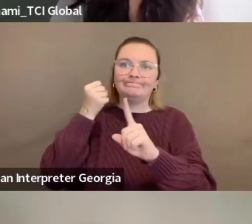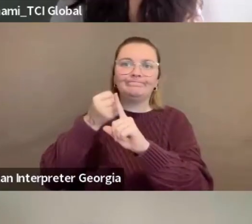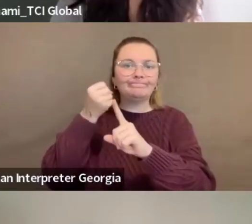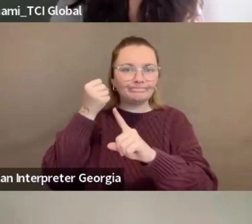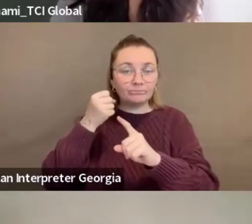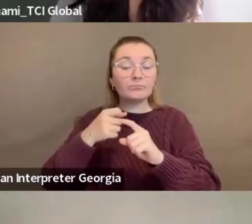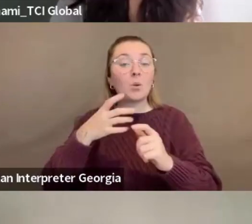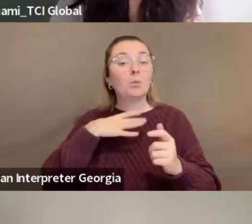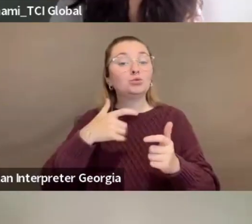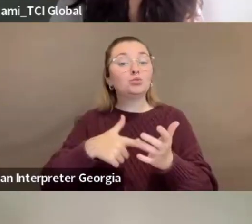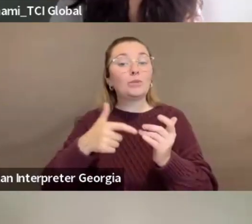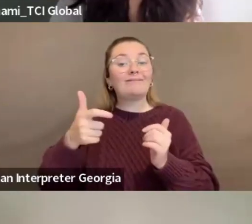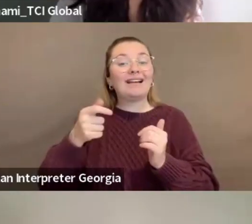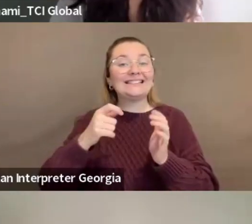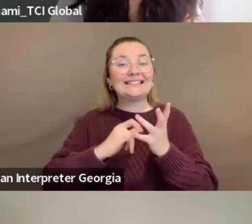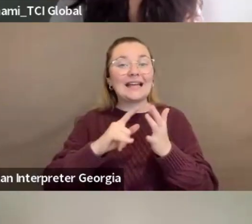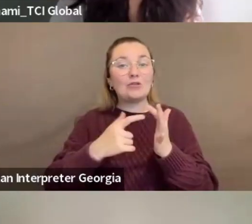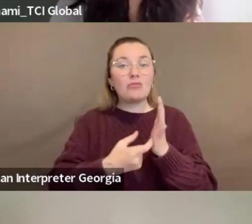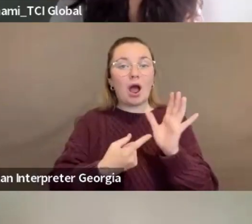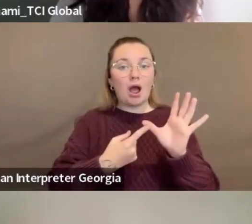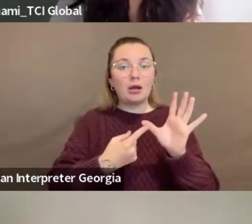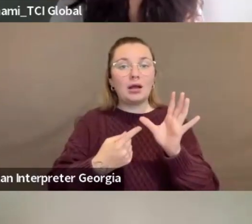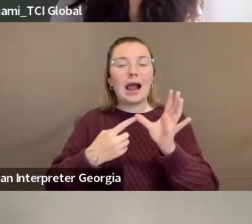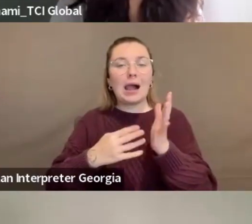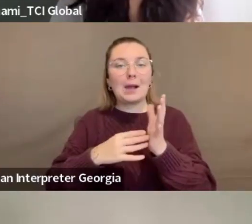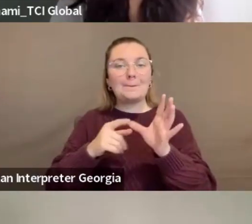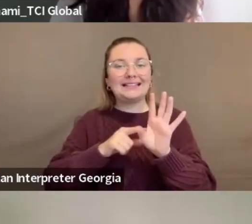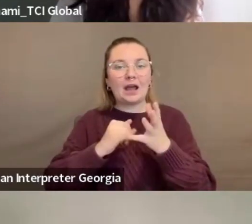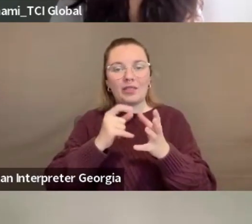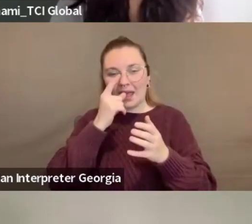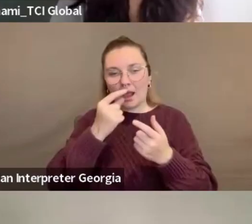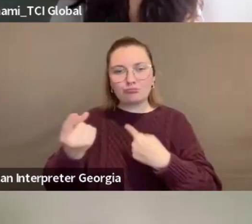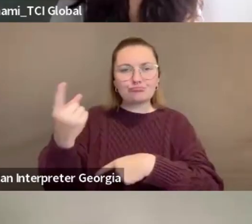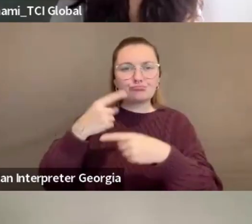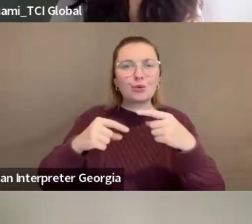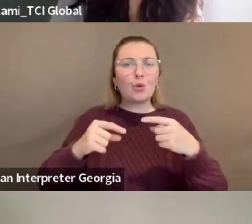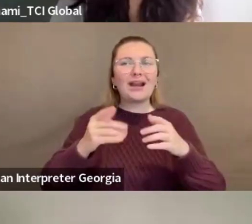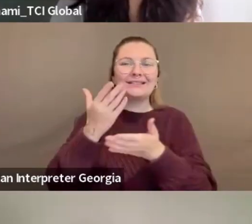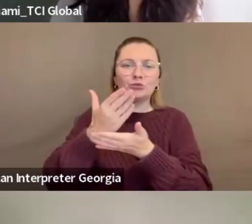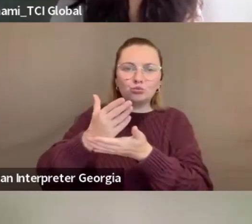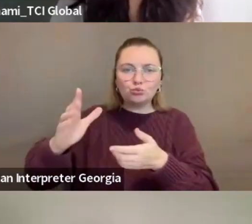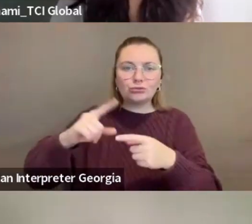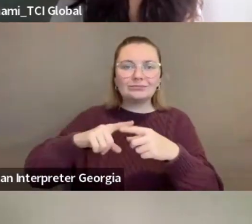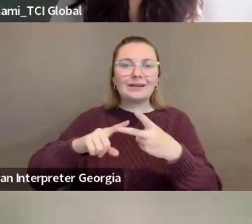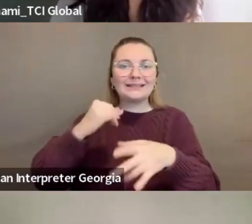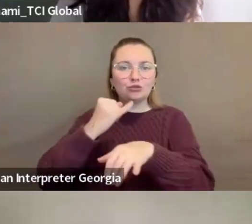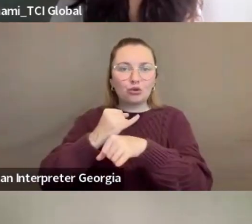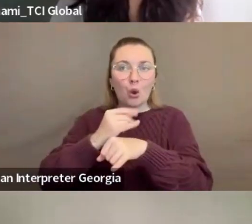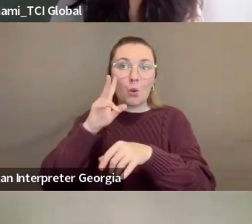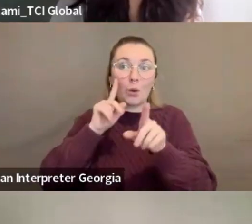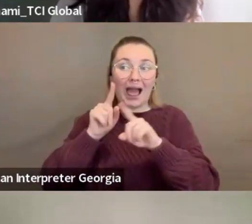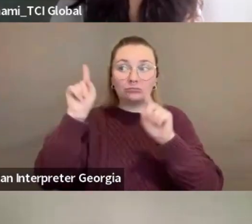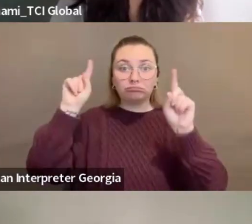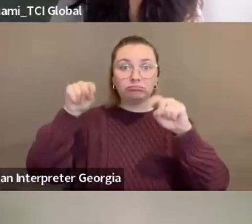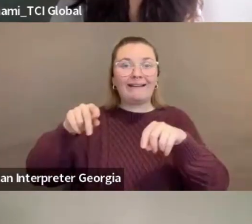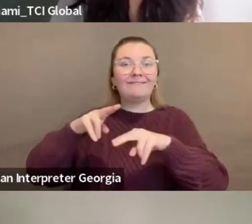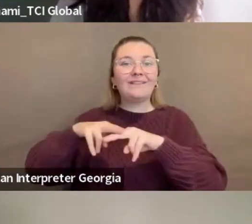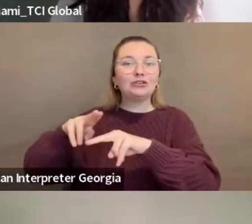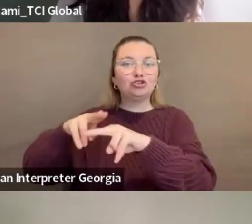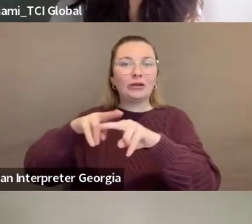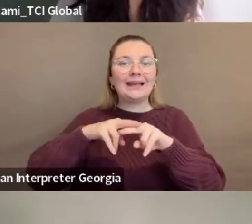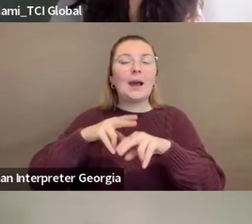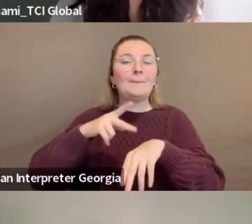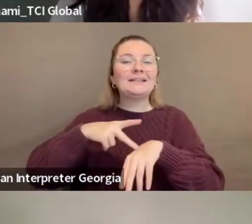I would like to invite Sarah and Ameza to reflect on what exclusion and institutionalization look like in Fiji and the